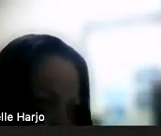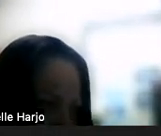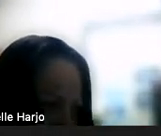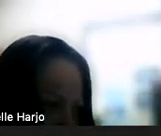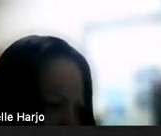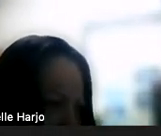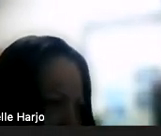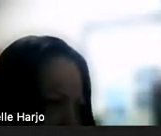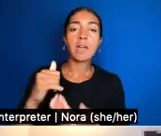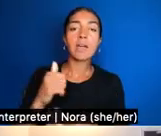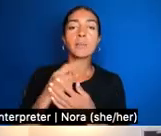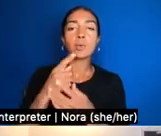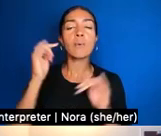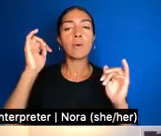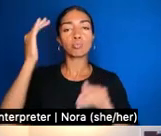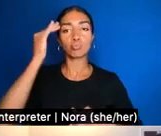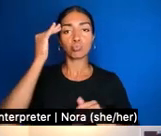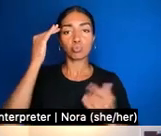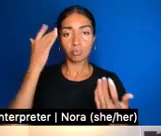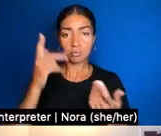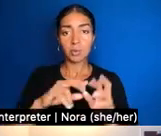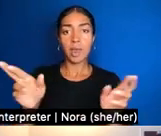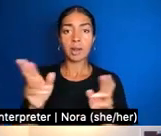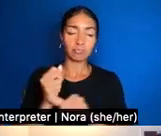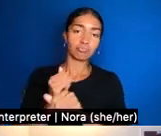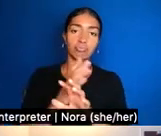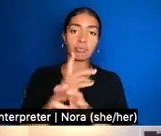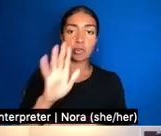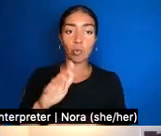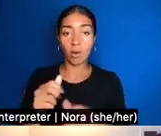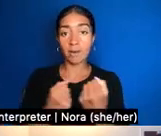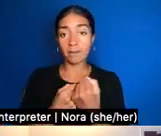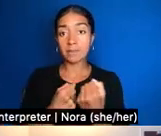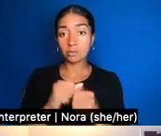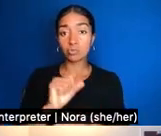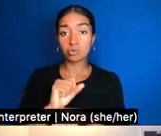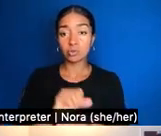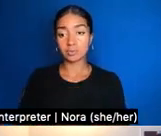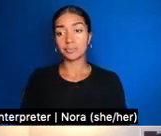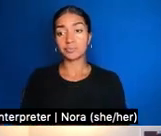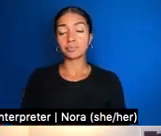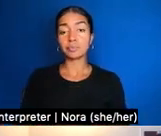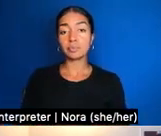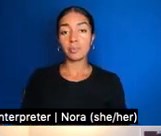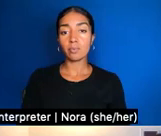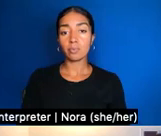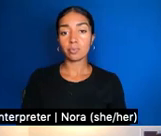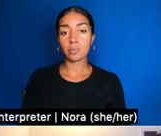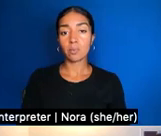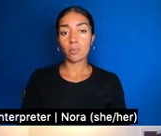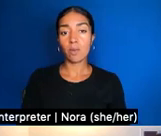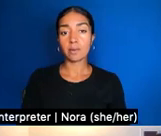familiarity and be really helpful in your advocacy, okay? So I'm not going to like make